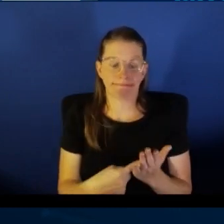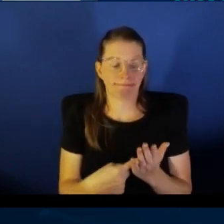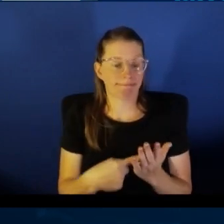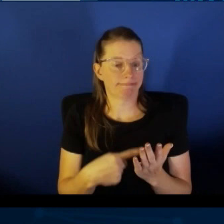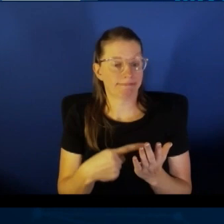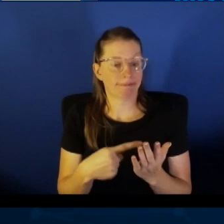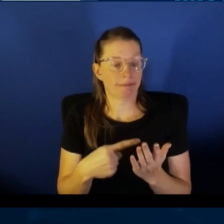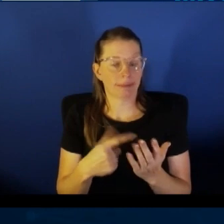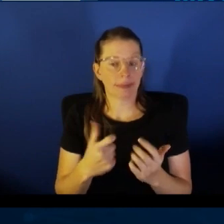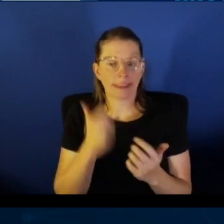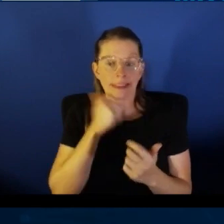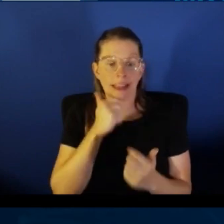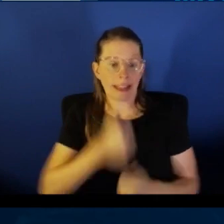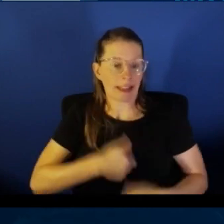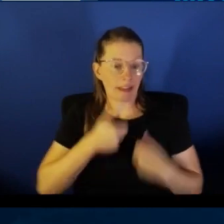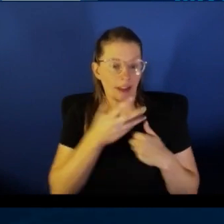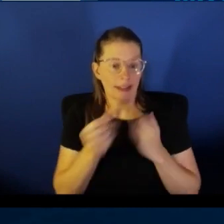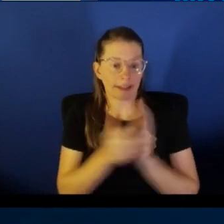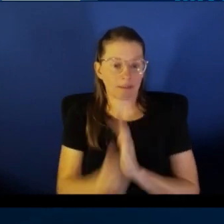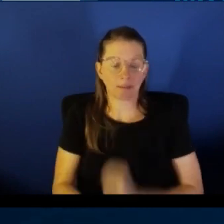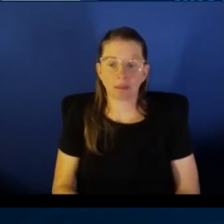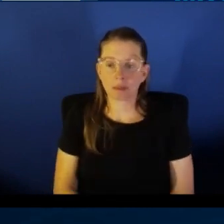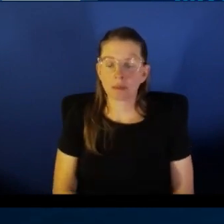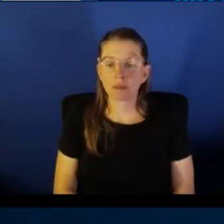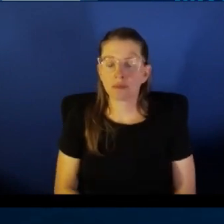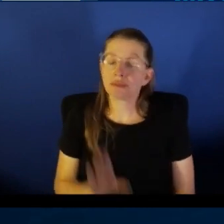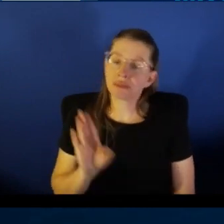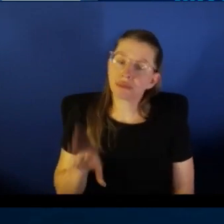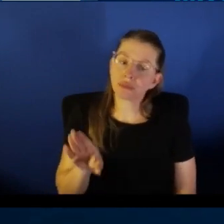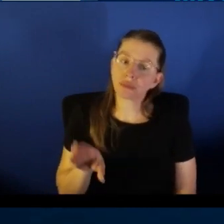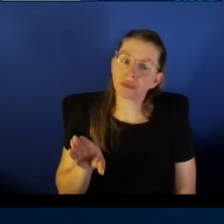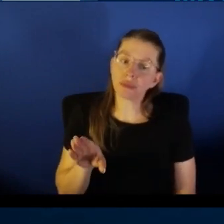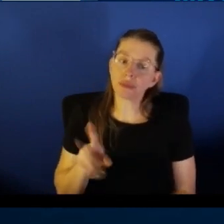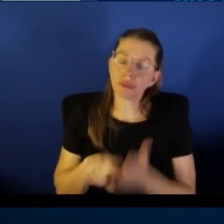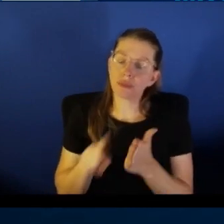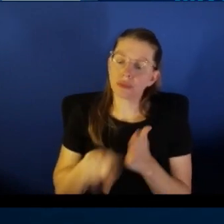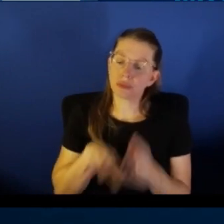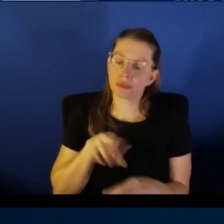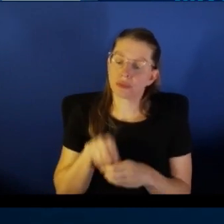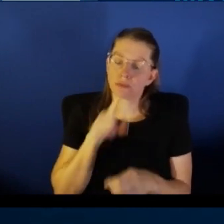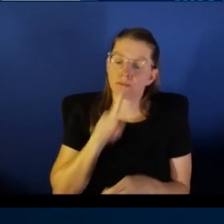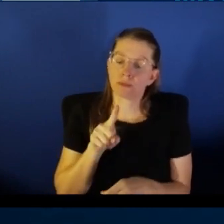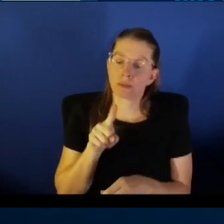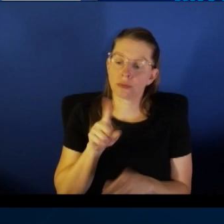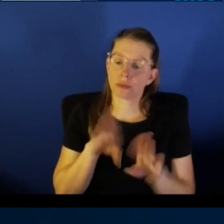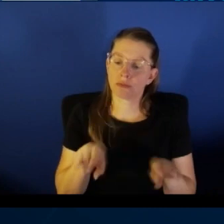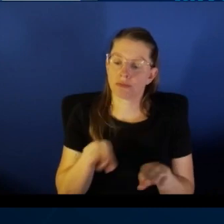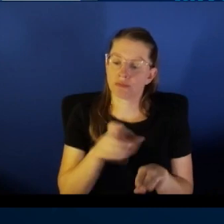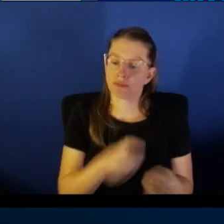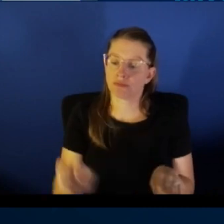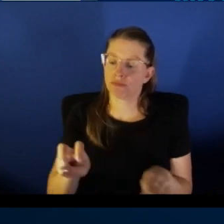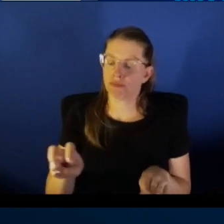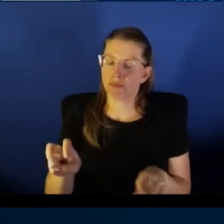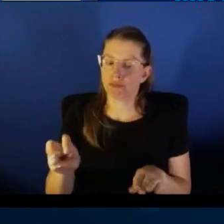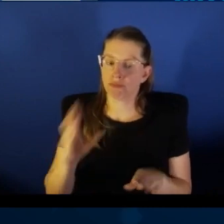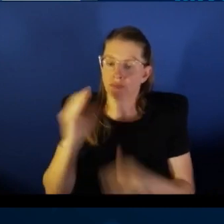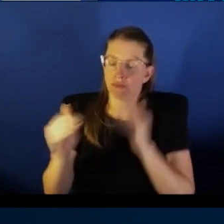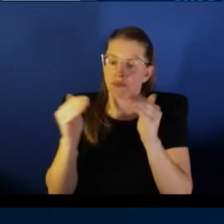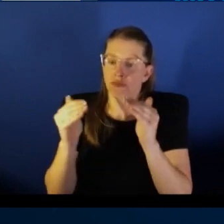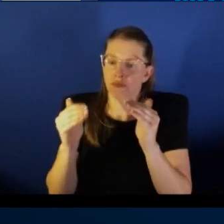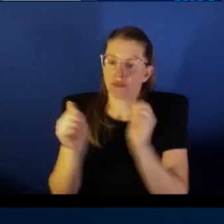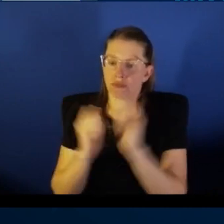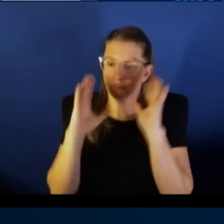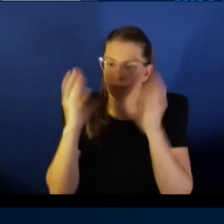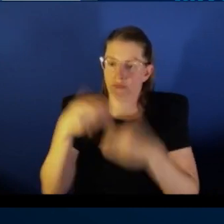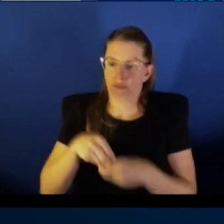research initiatives are being done to help with this transition of care for children with autism into adults with autism? Yeah, there's a